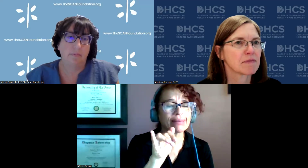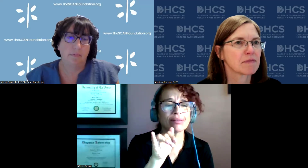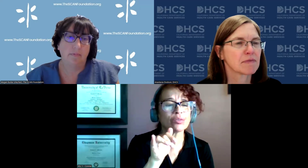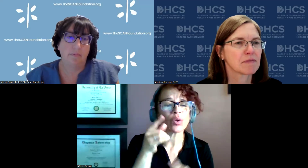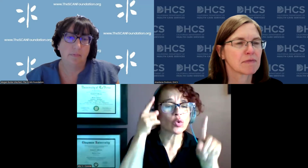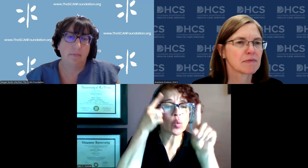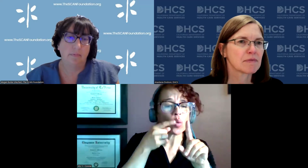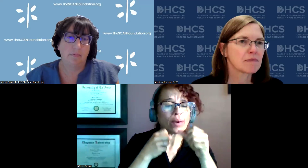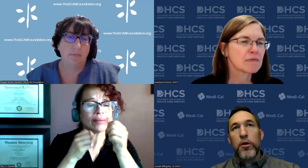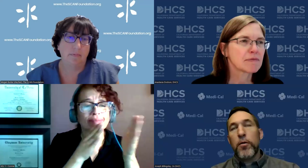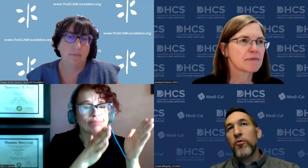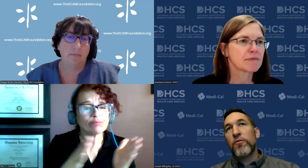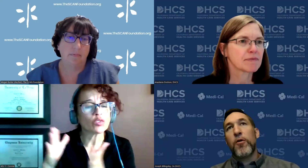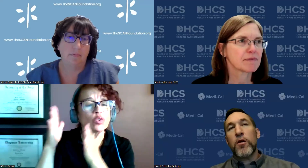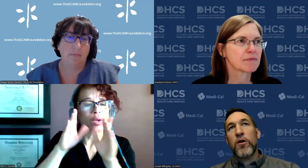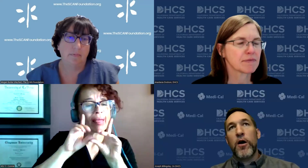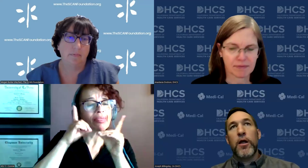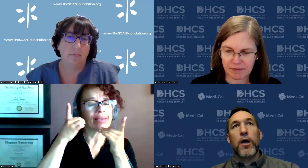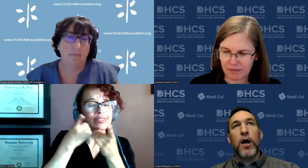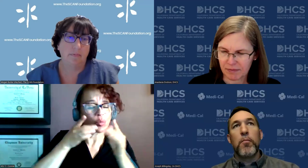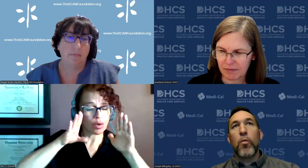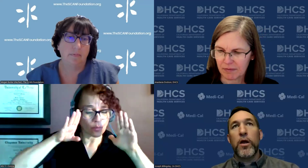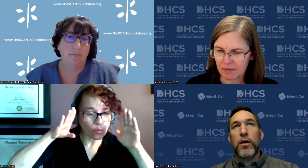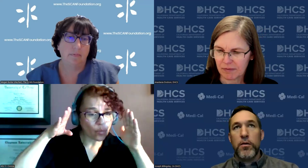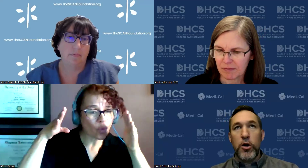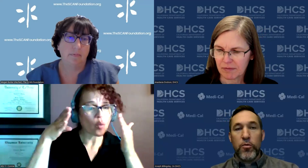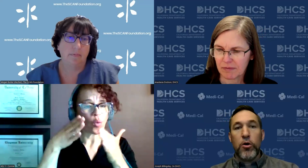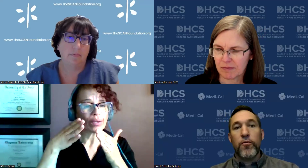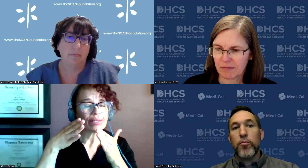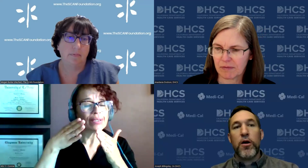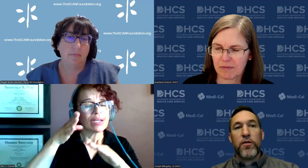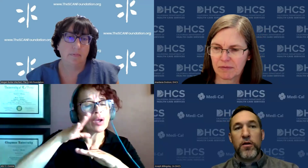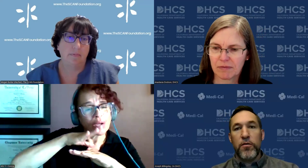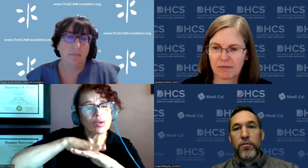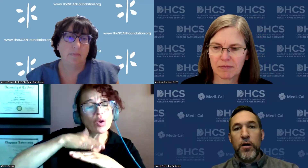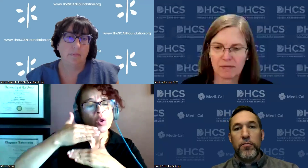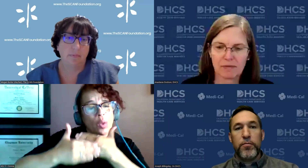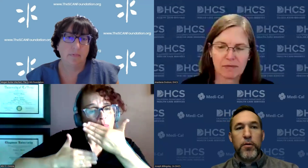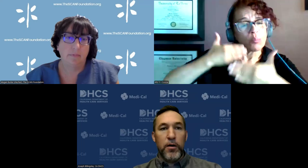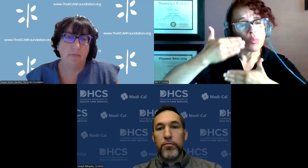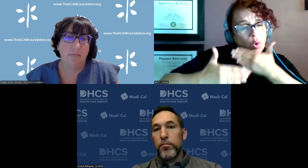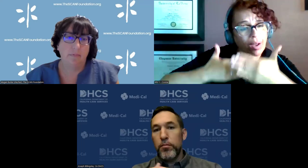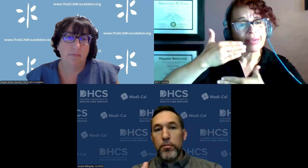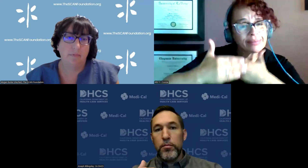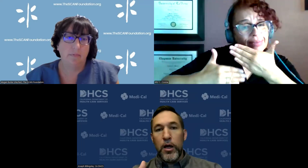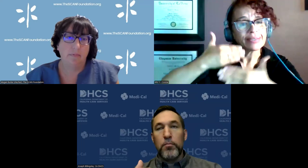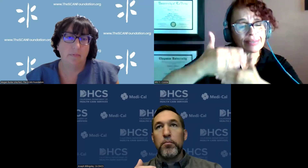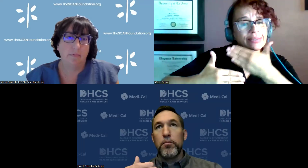goals or strategies that you think the department should focus on when as we're going through the process of